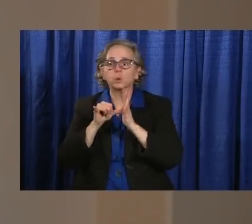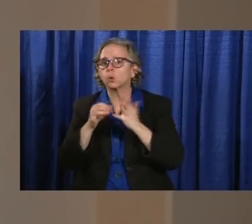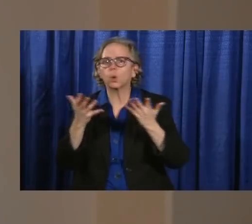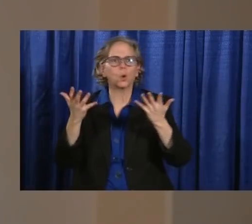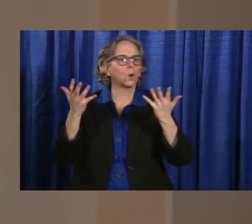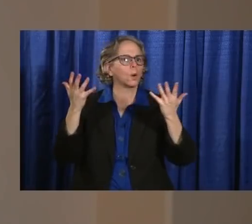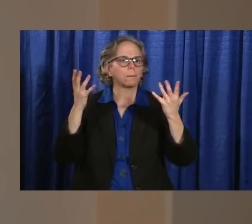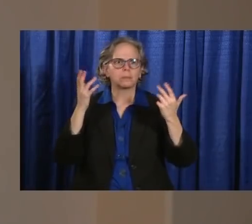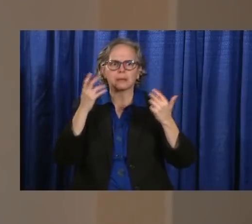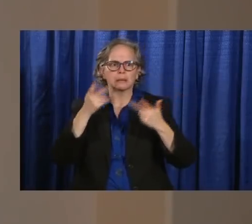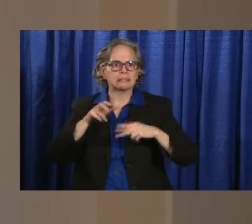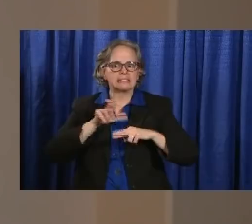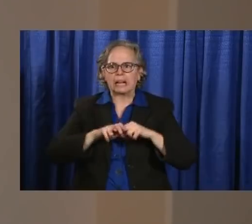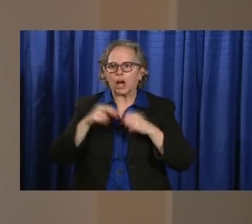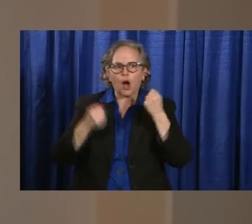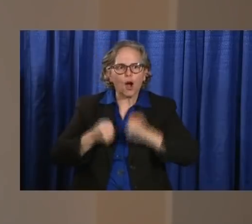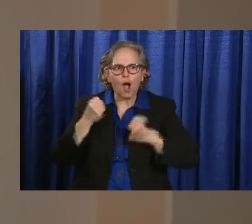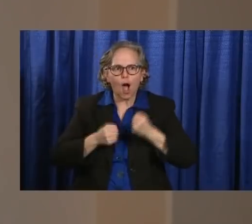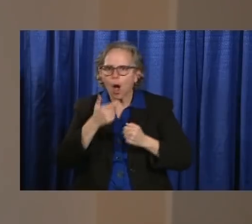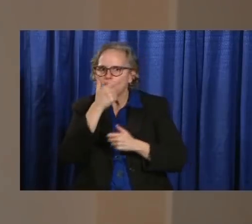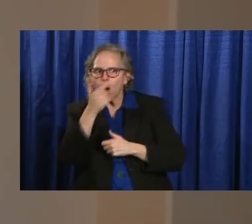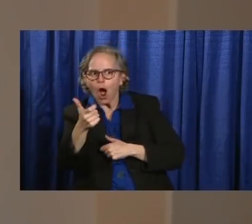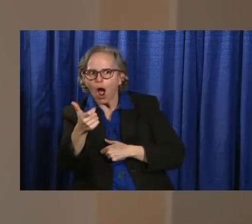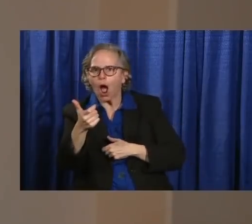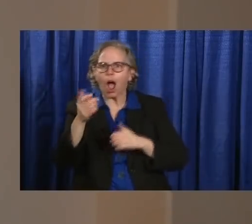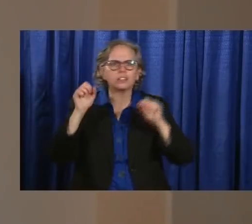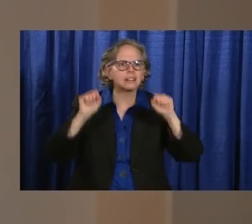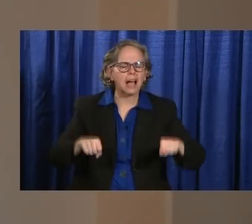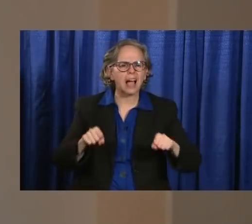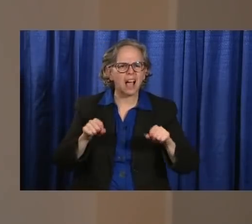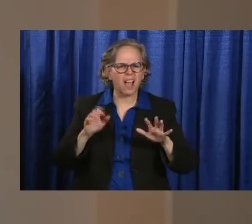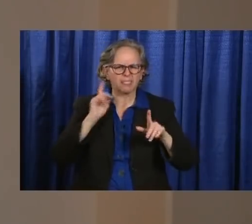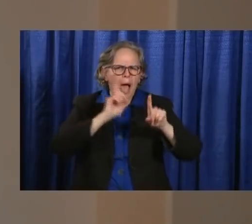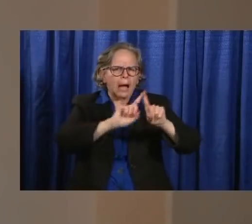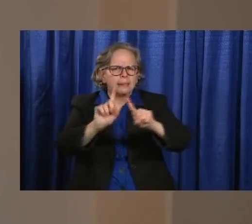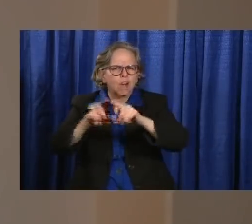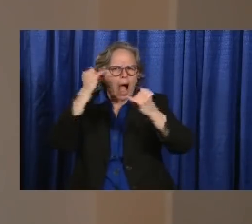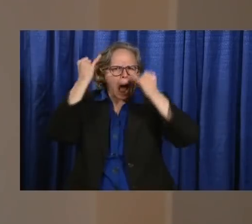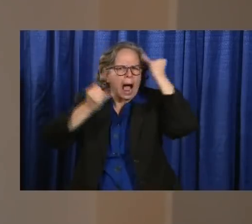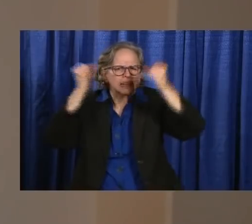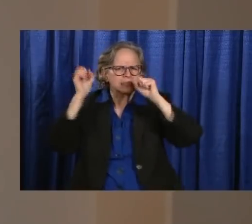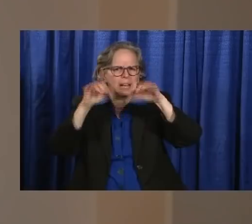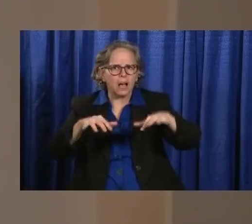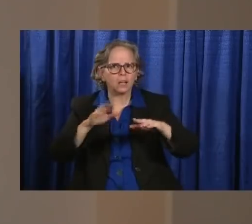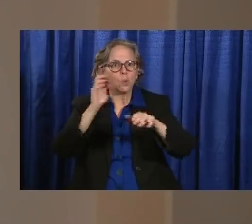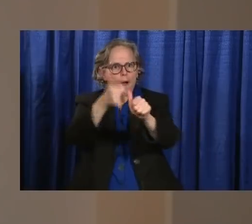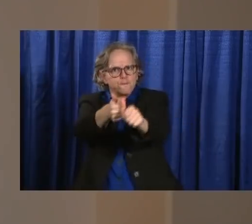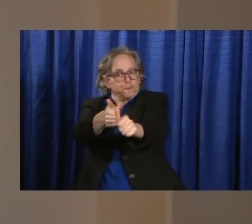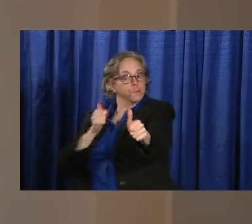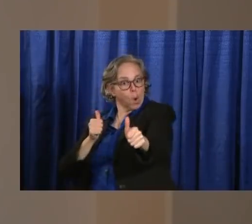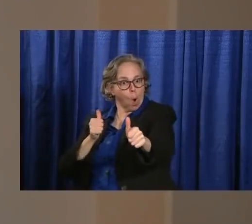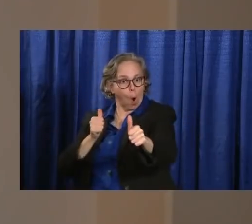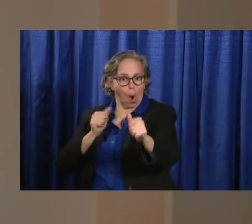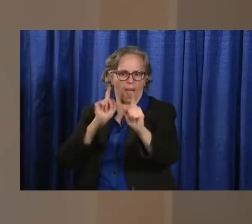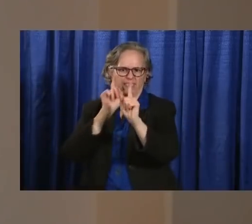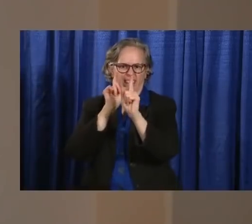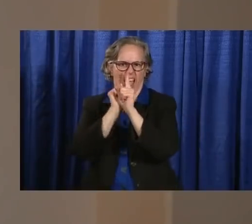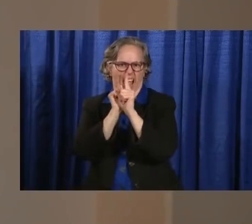be providing access to that service. Additionally, always want to do these reminders, things that you can do in your spare